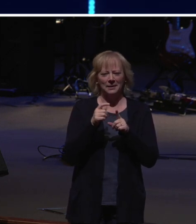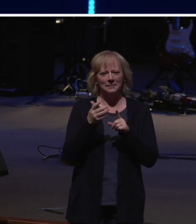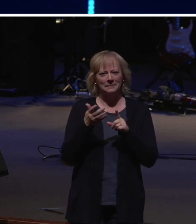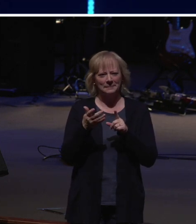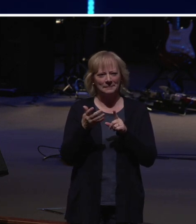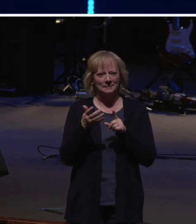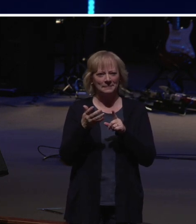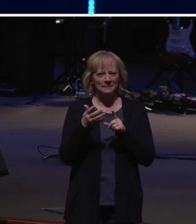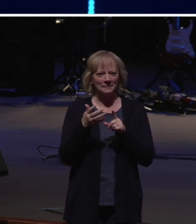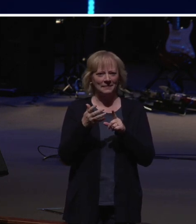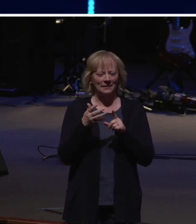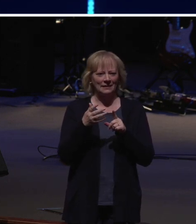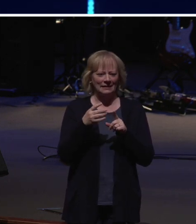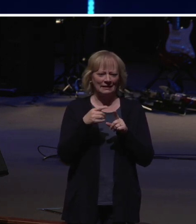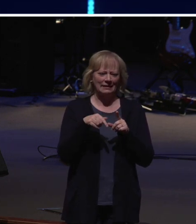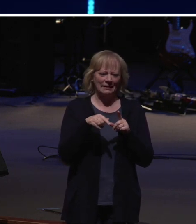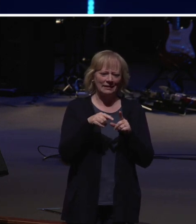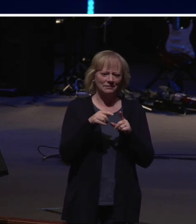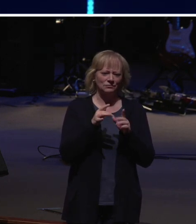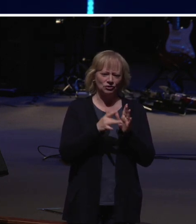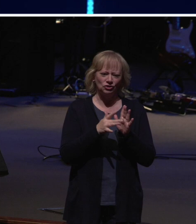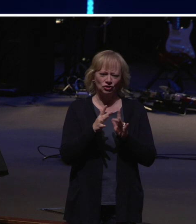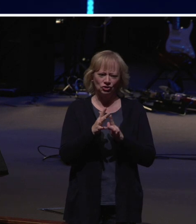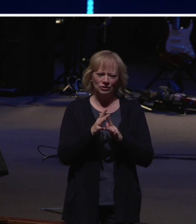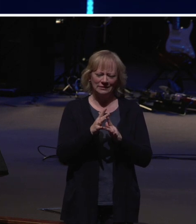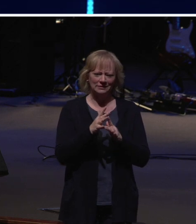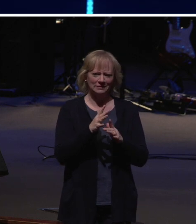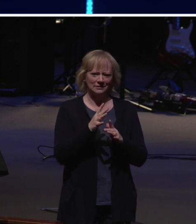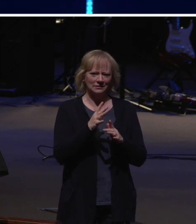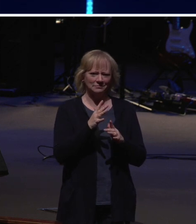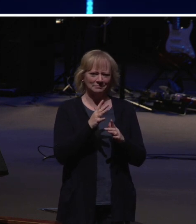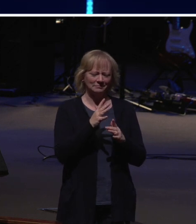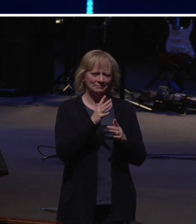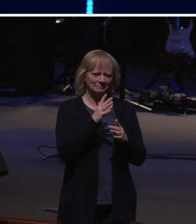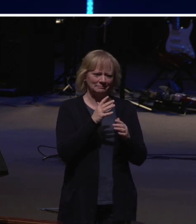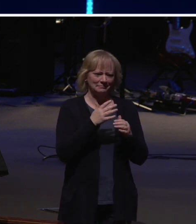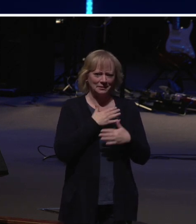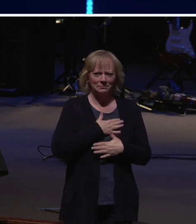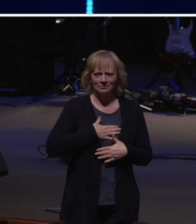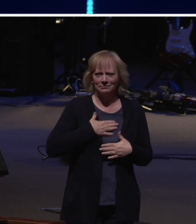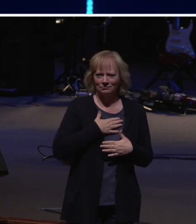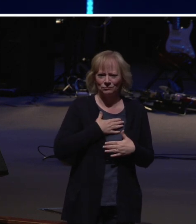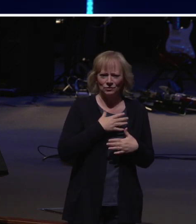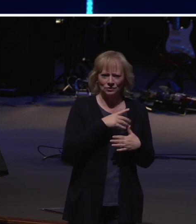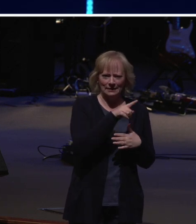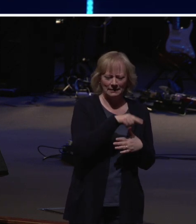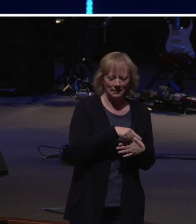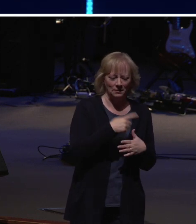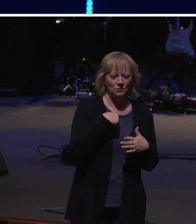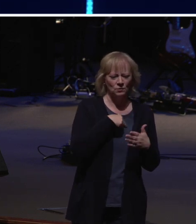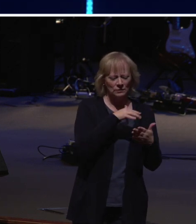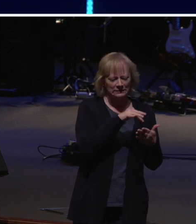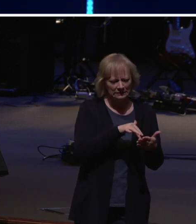they have Jesus' heart. He's a fan of him. And so as we study, my prayer is